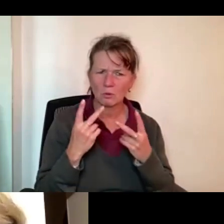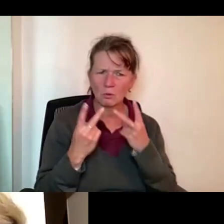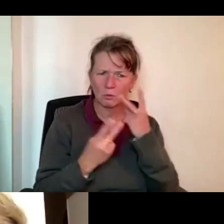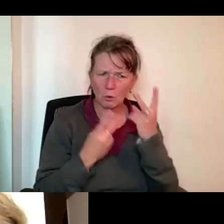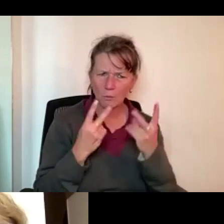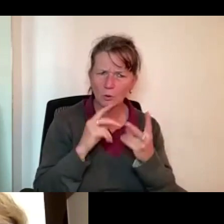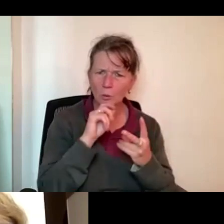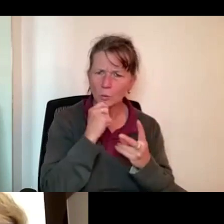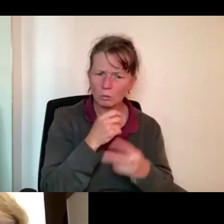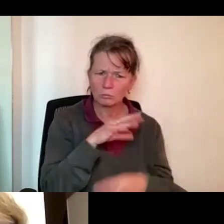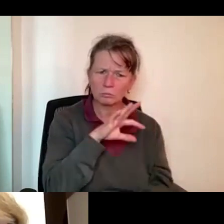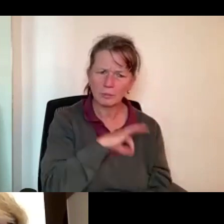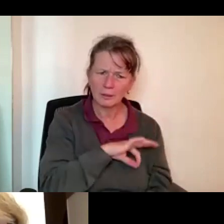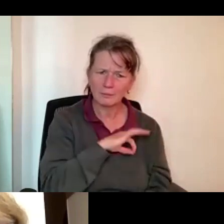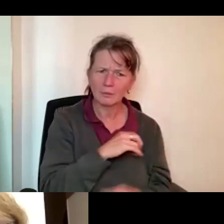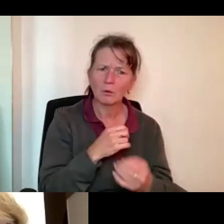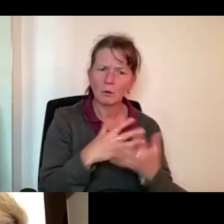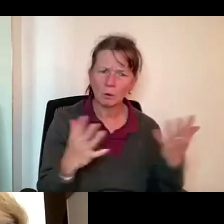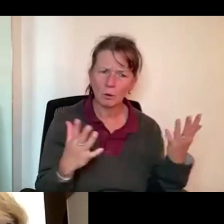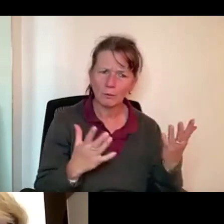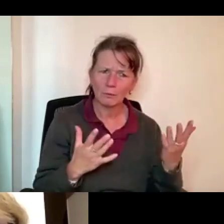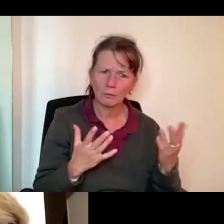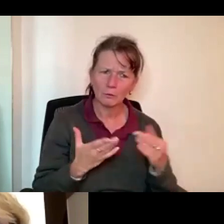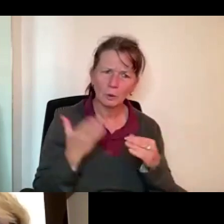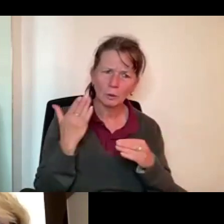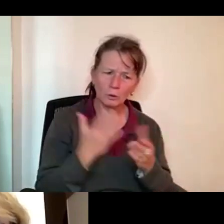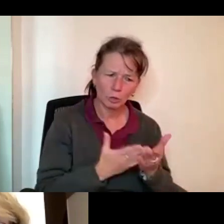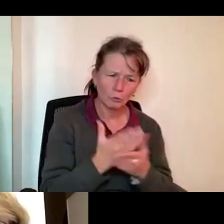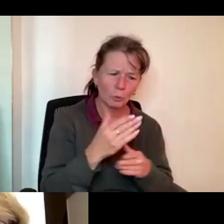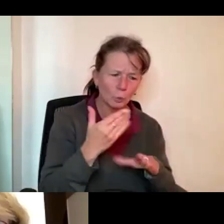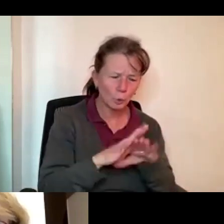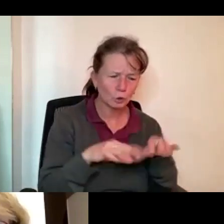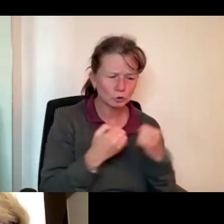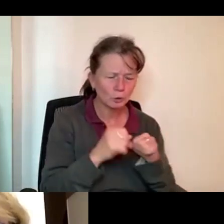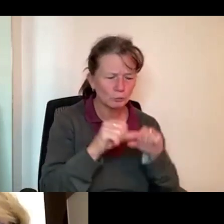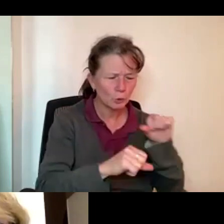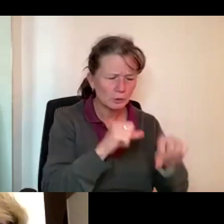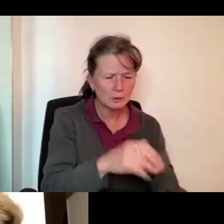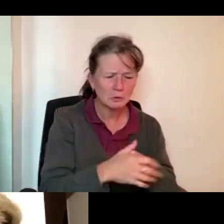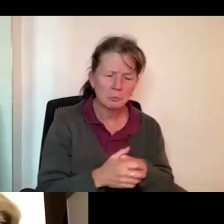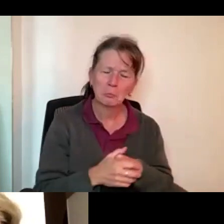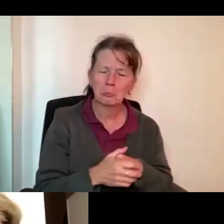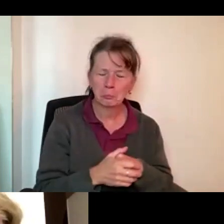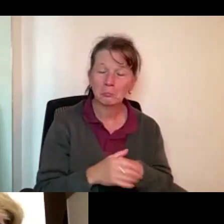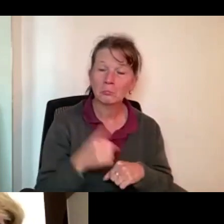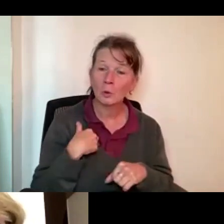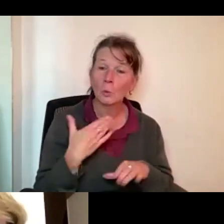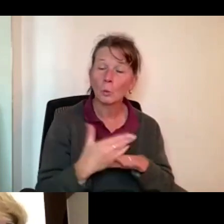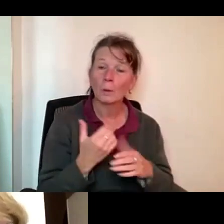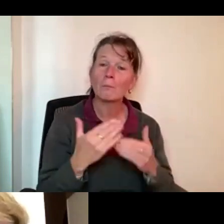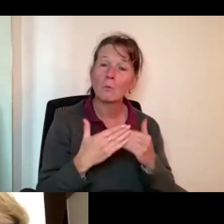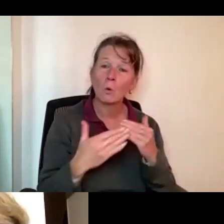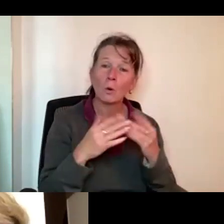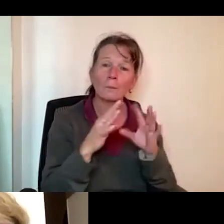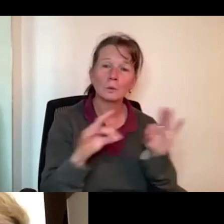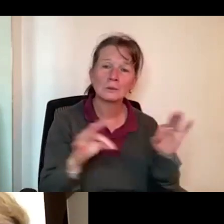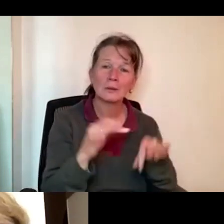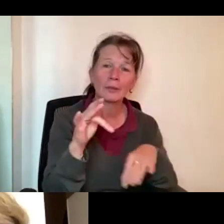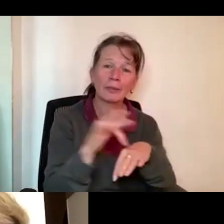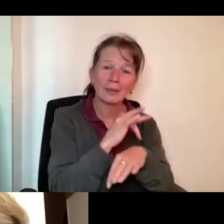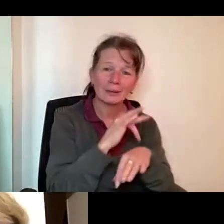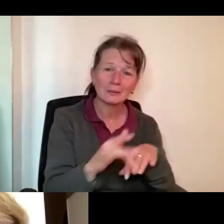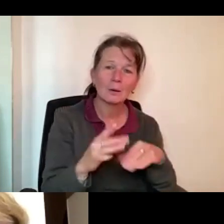great deal from going through workshop processes. And I've worked more in musical theatre than in